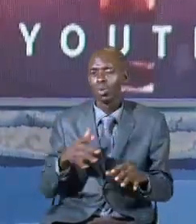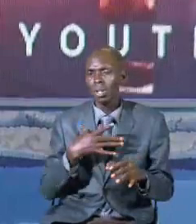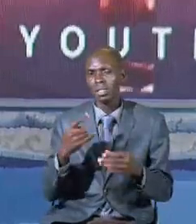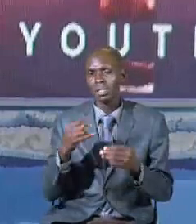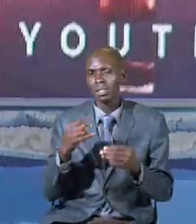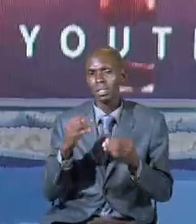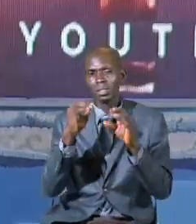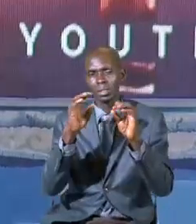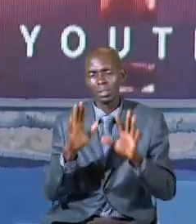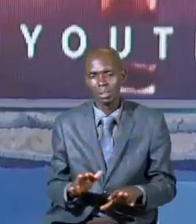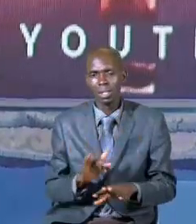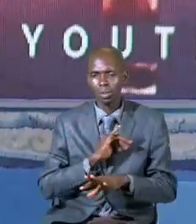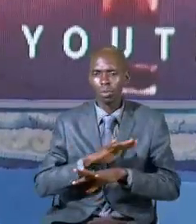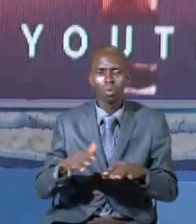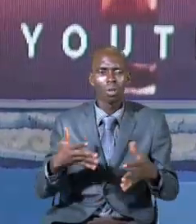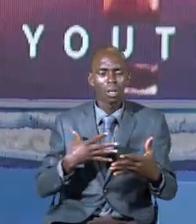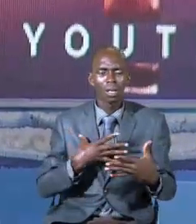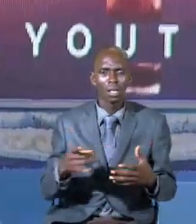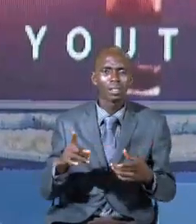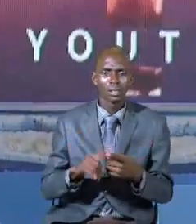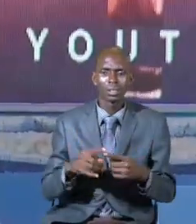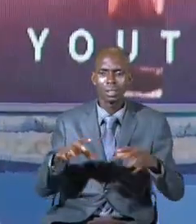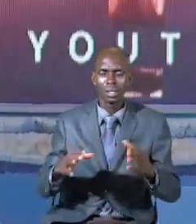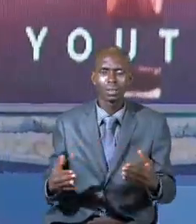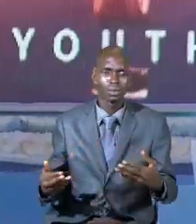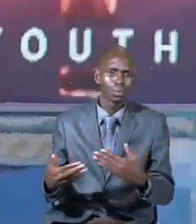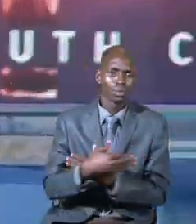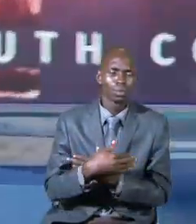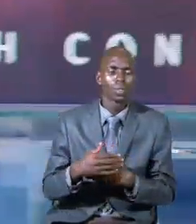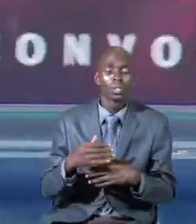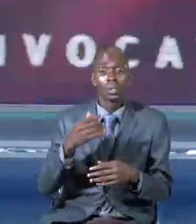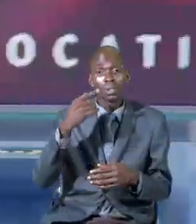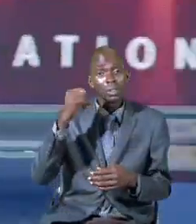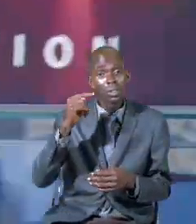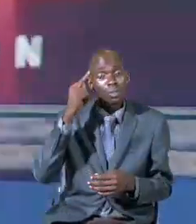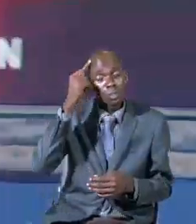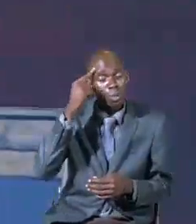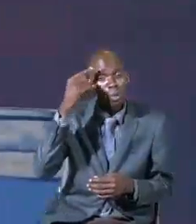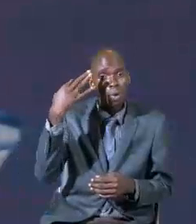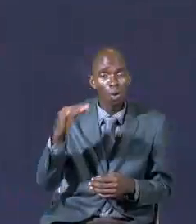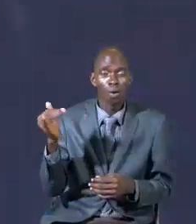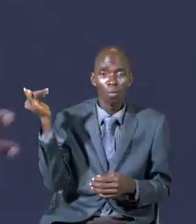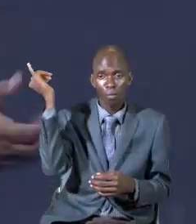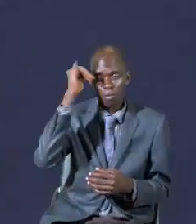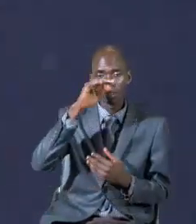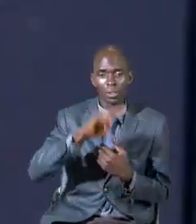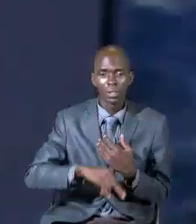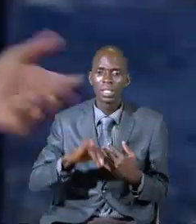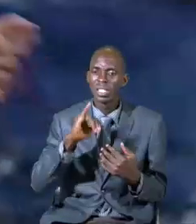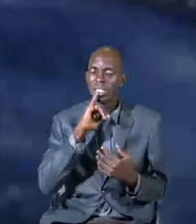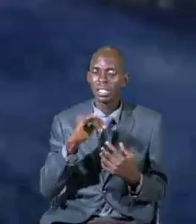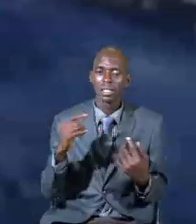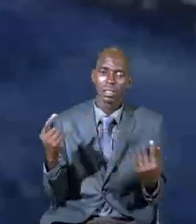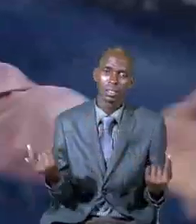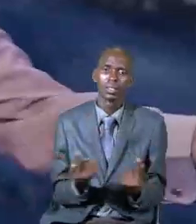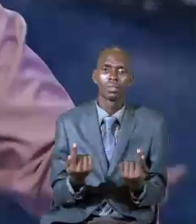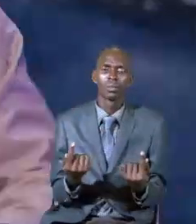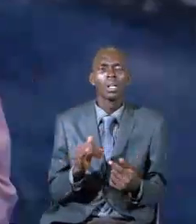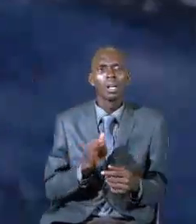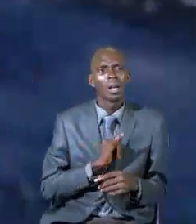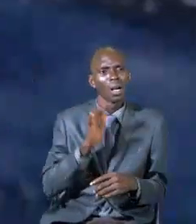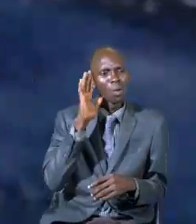The thought of foolishness is sin. I am going to see if I can get something, pill fat, take